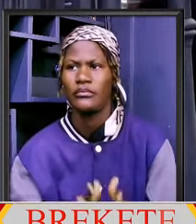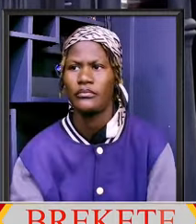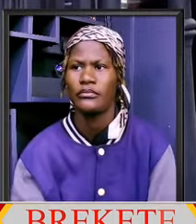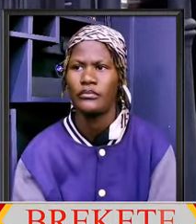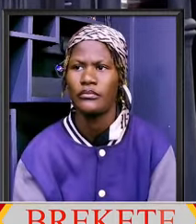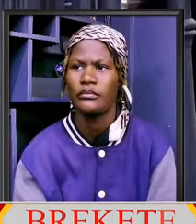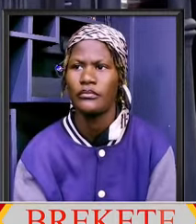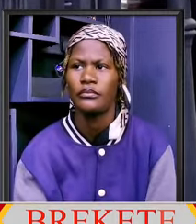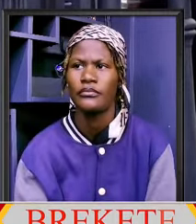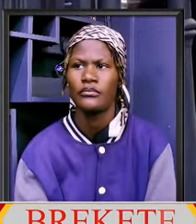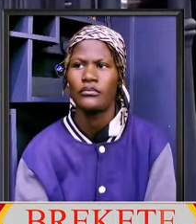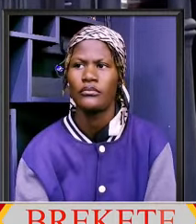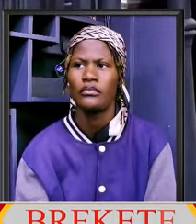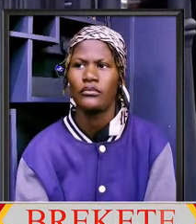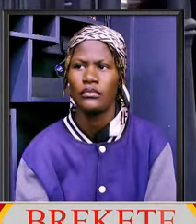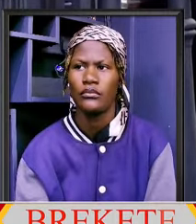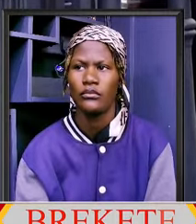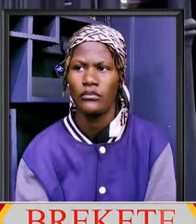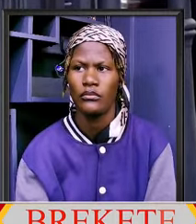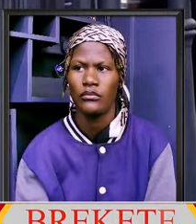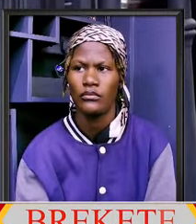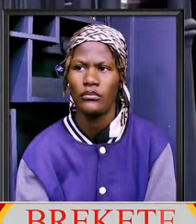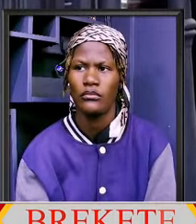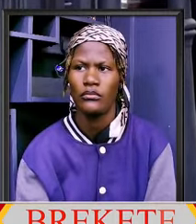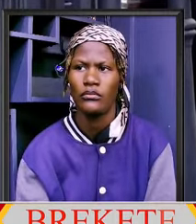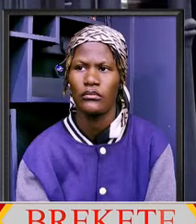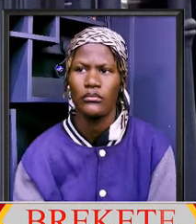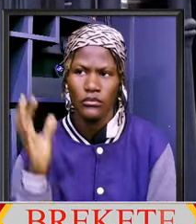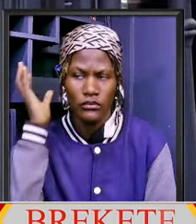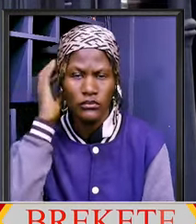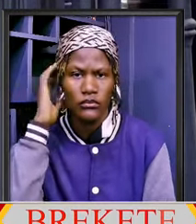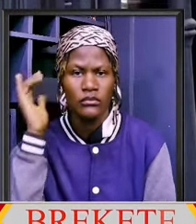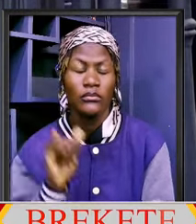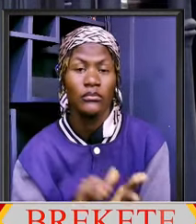Mama? I even hear say,